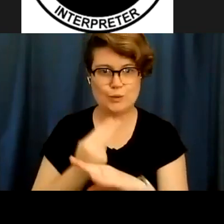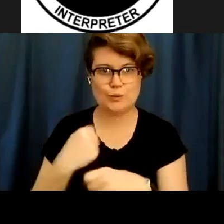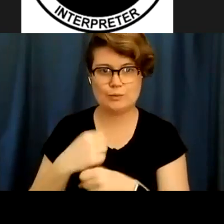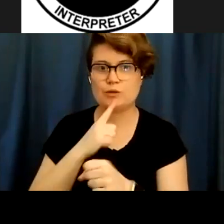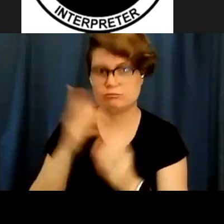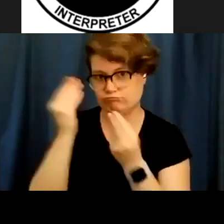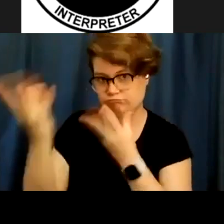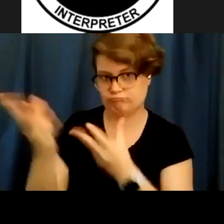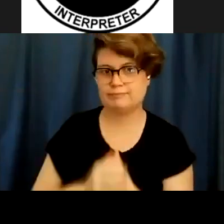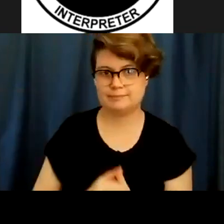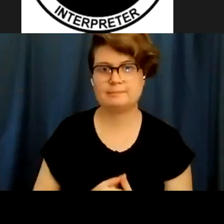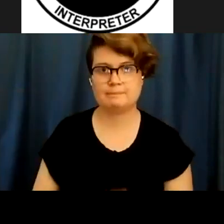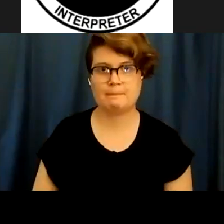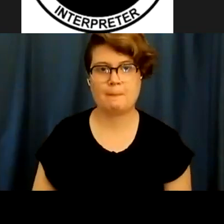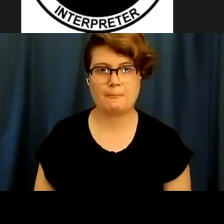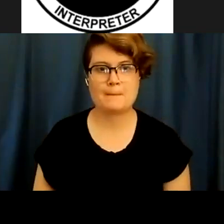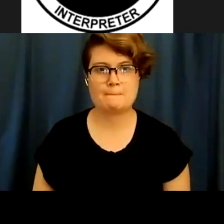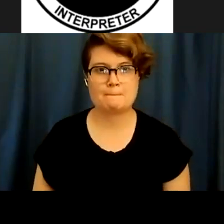serving.